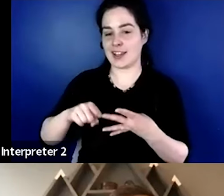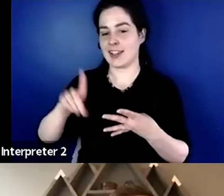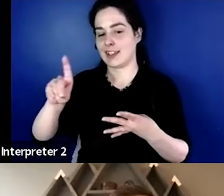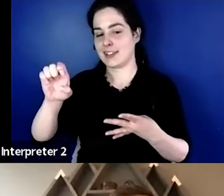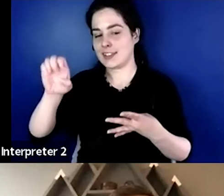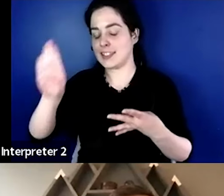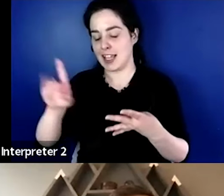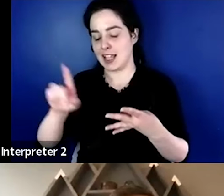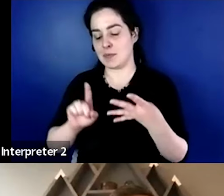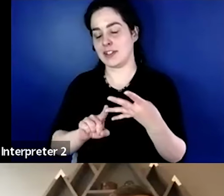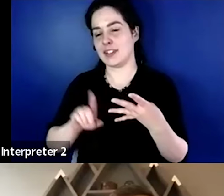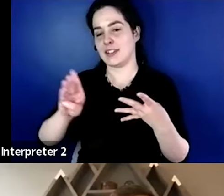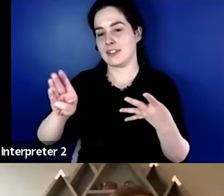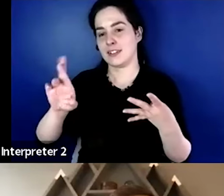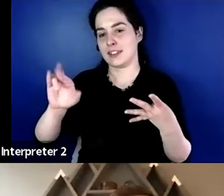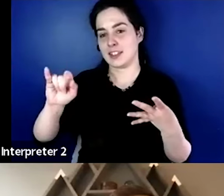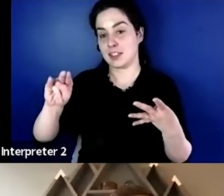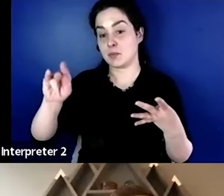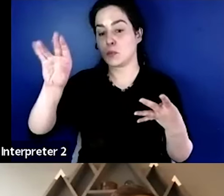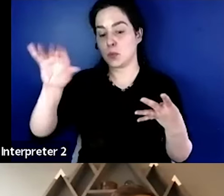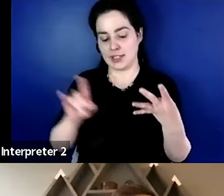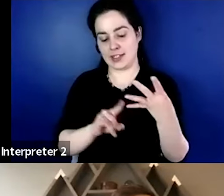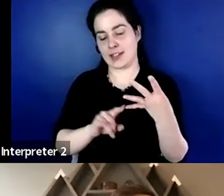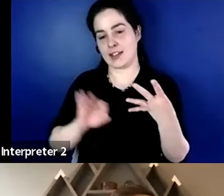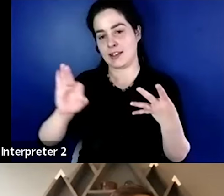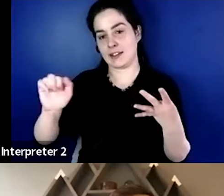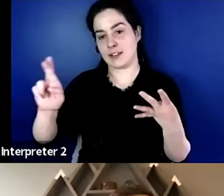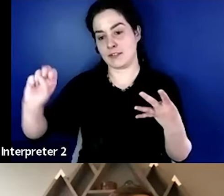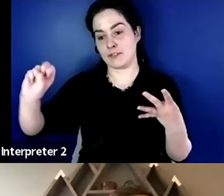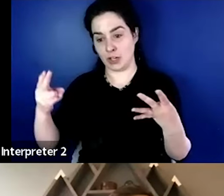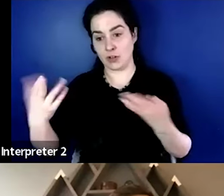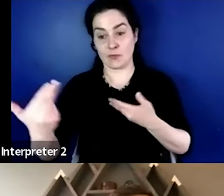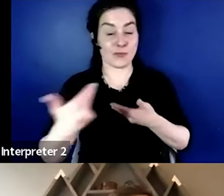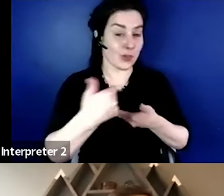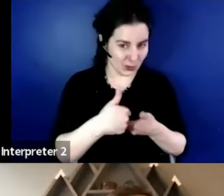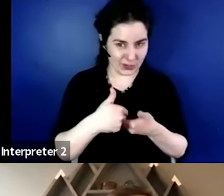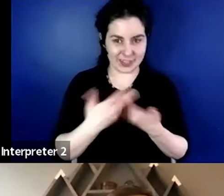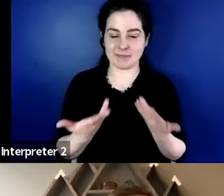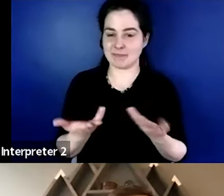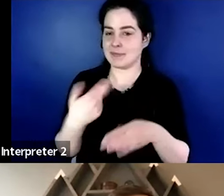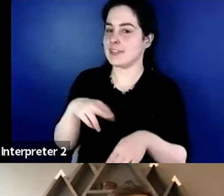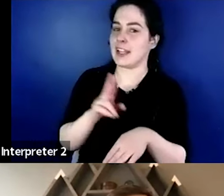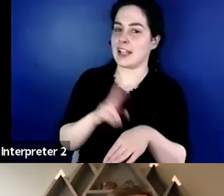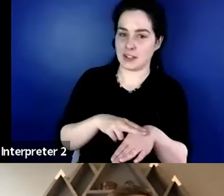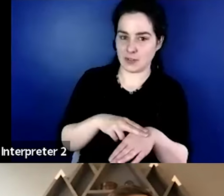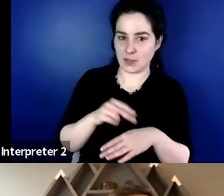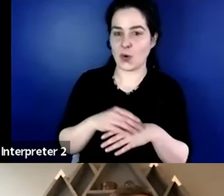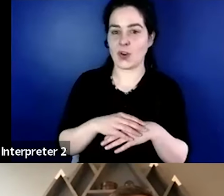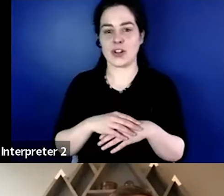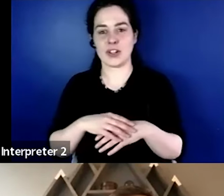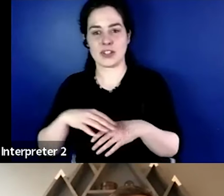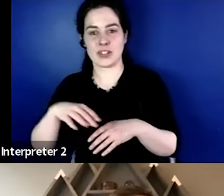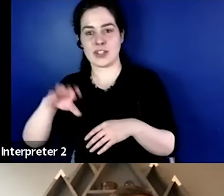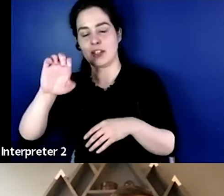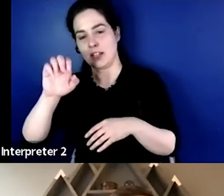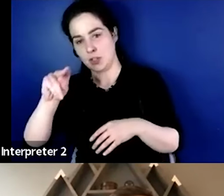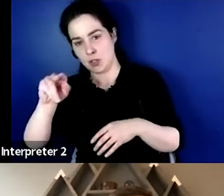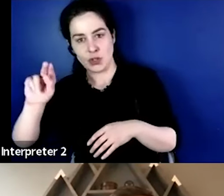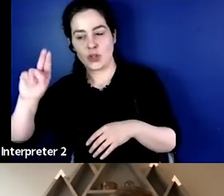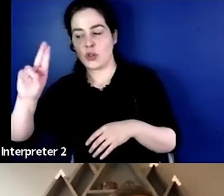Brittany DaCosta, Farah Khan for joining us, and of course, Anuth and Jen, who weren't able to